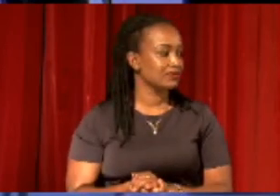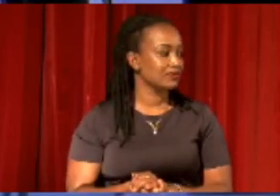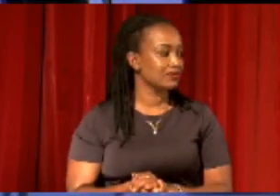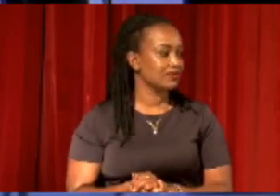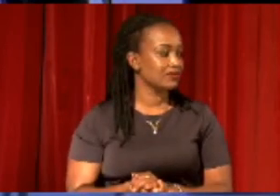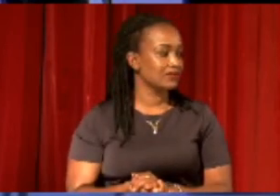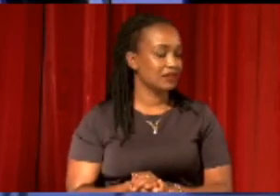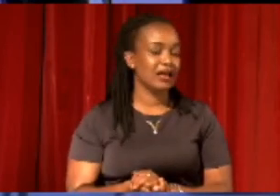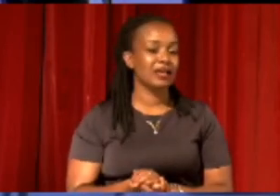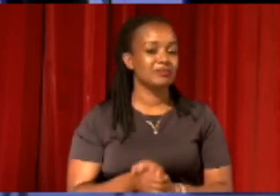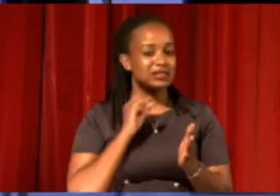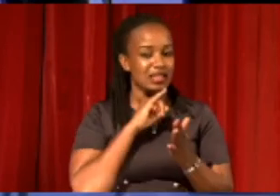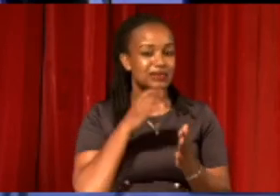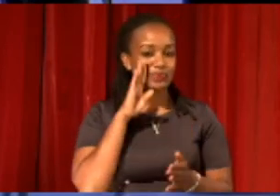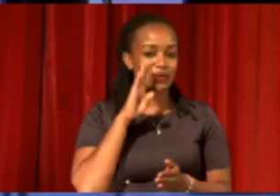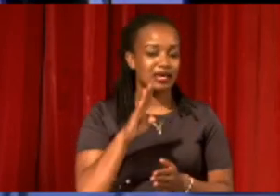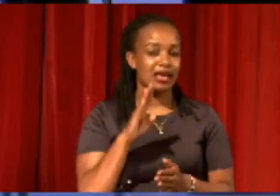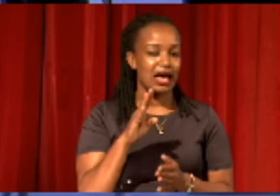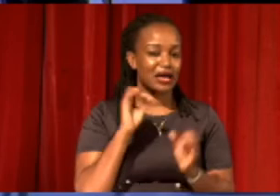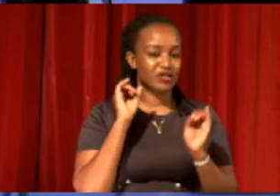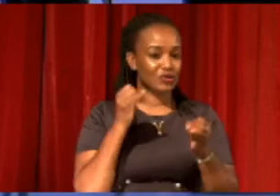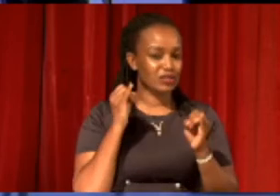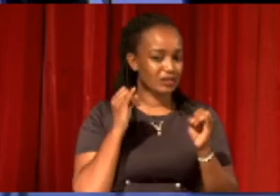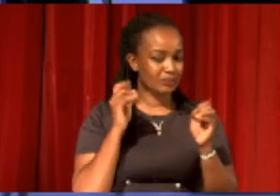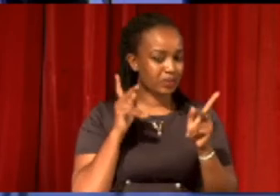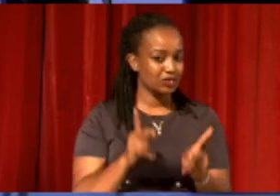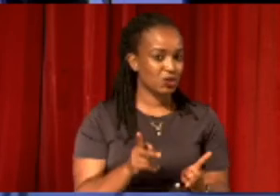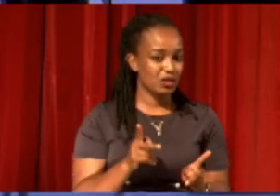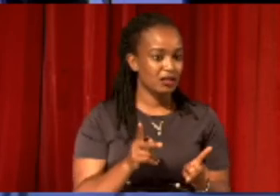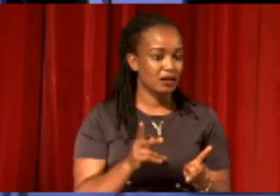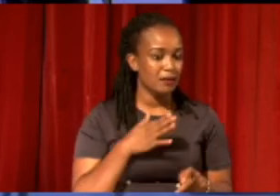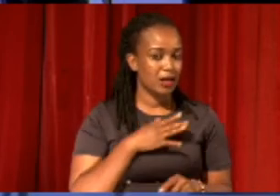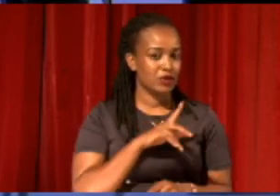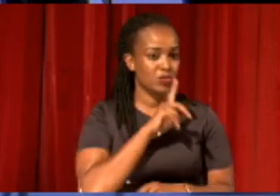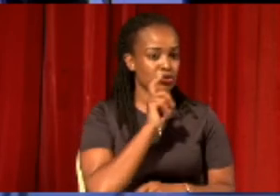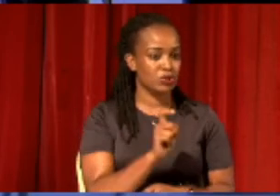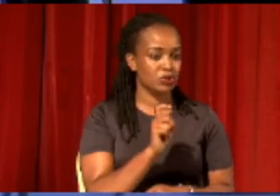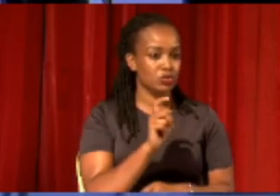being a journalist. My question is this. You've mentioned